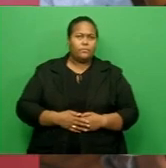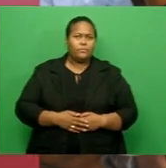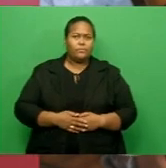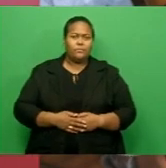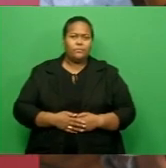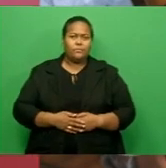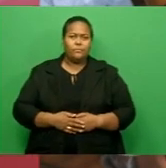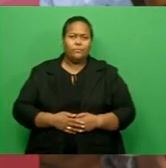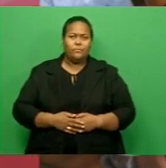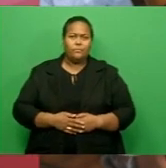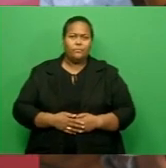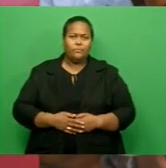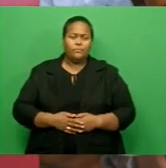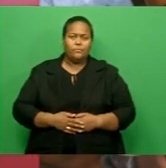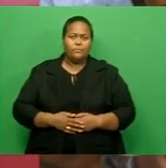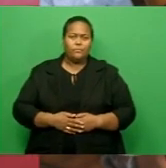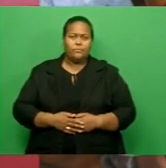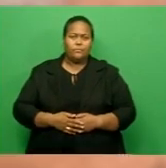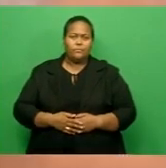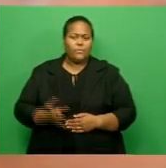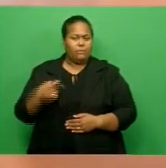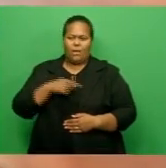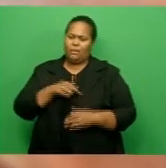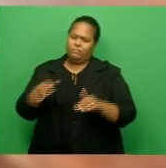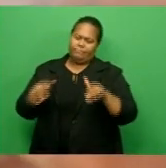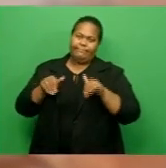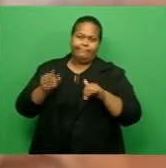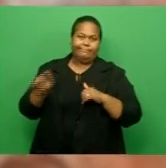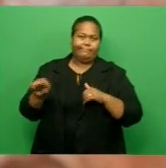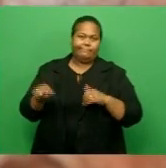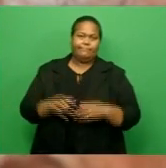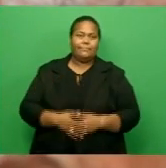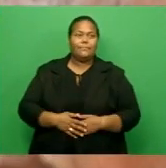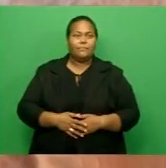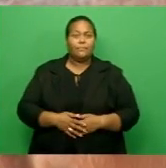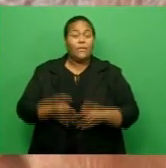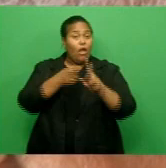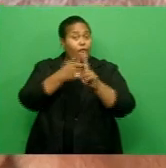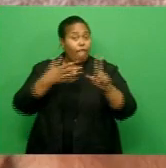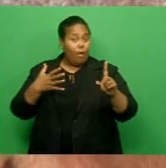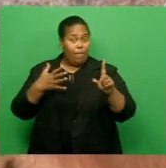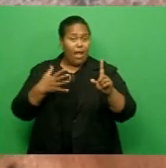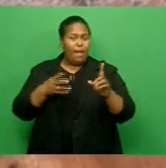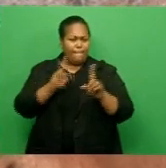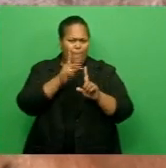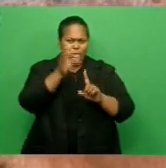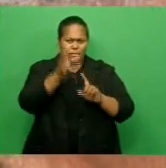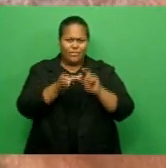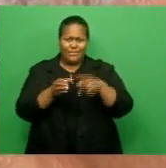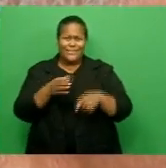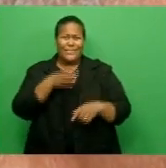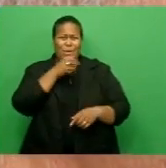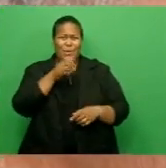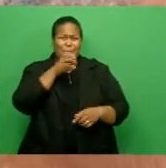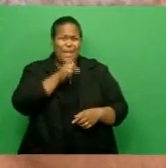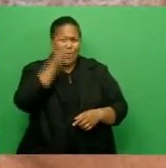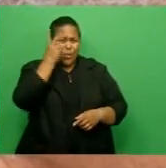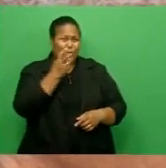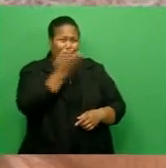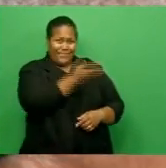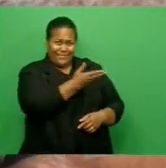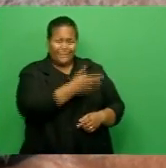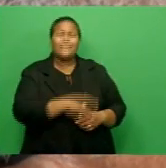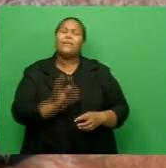the results of that. The former politician has spoken out after Mbulitavu attacked the SODELPA interview